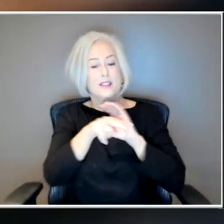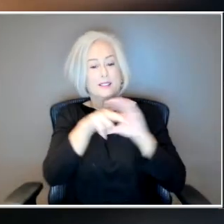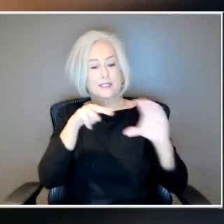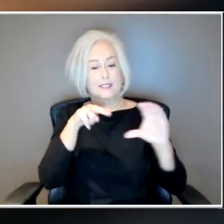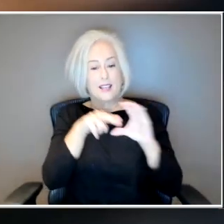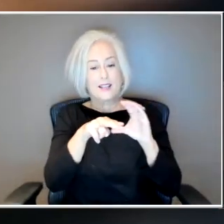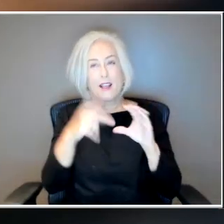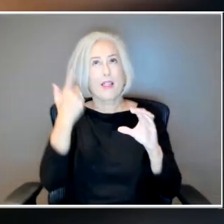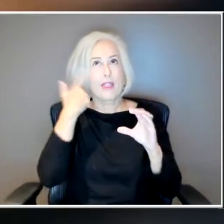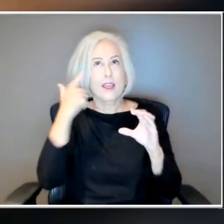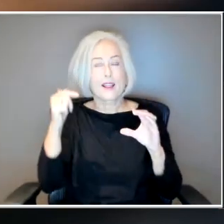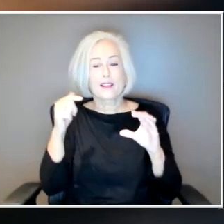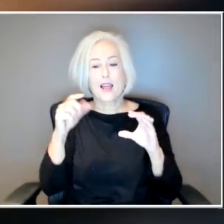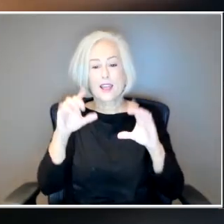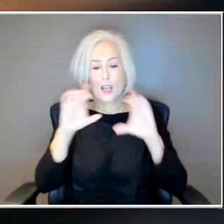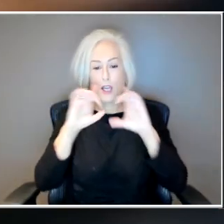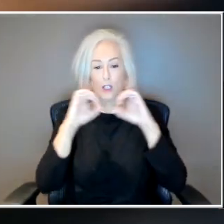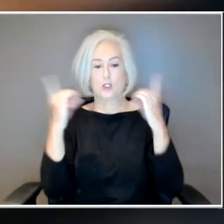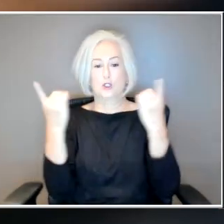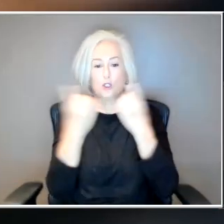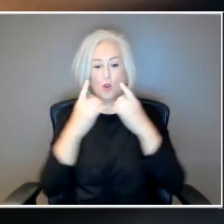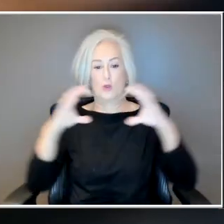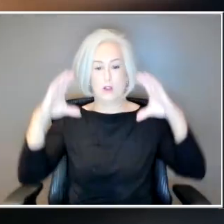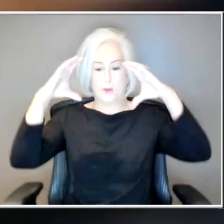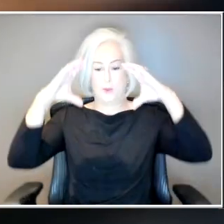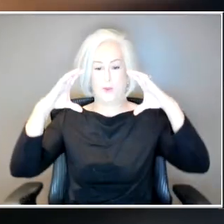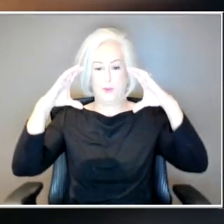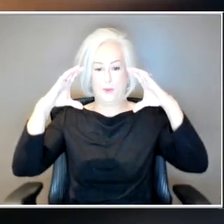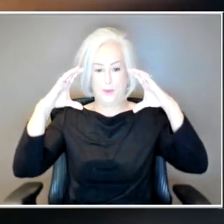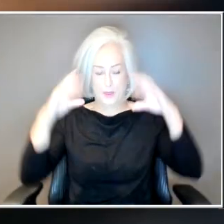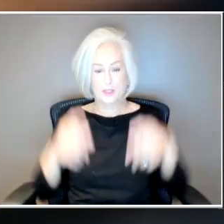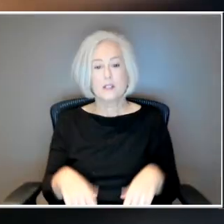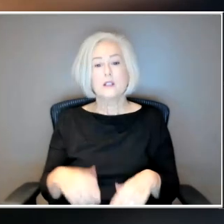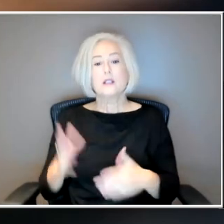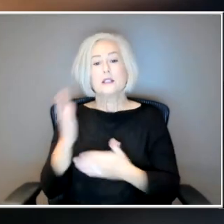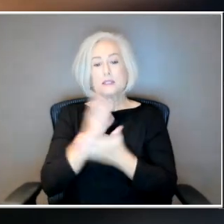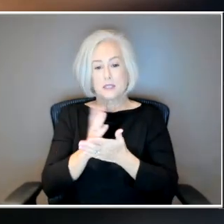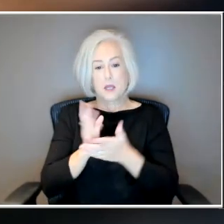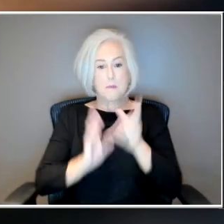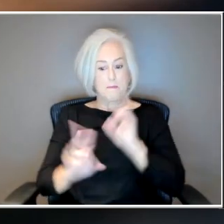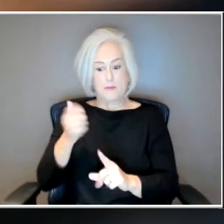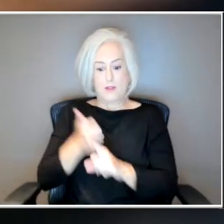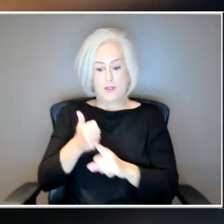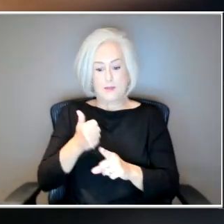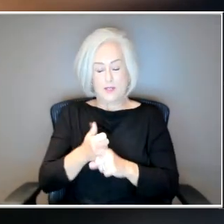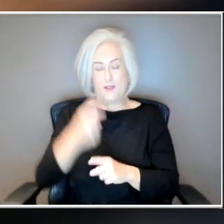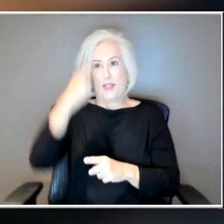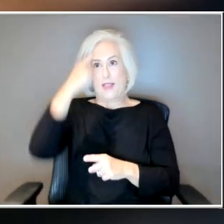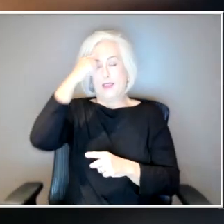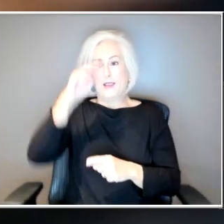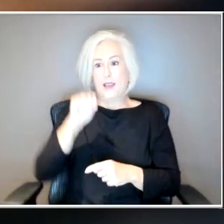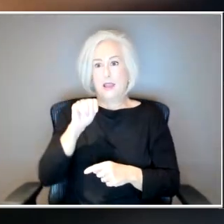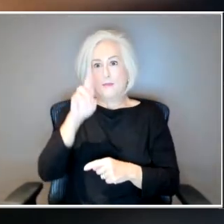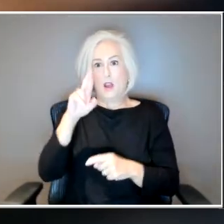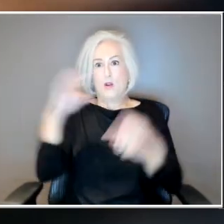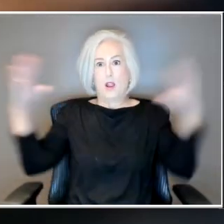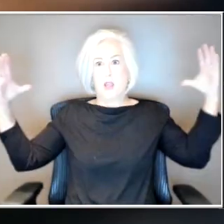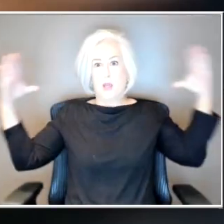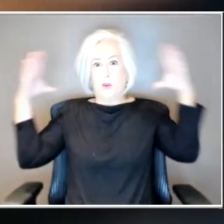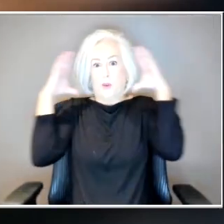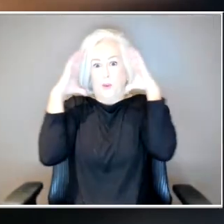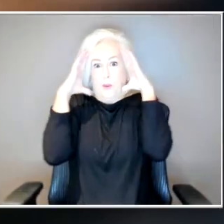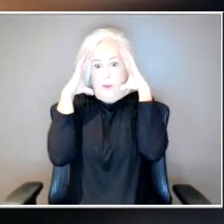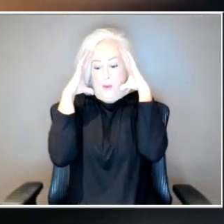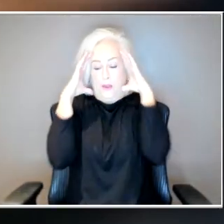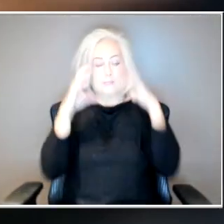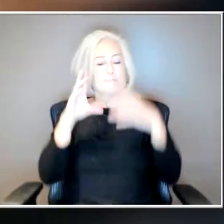donut. So it's, it's not enclosed like an MRI for people who are worried that they would be, claustrophobic. It's basically open. You